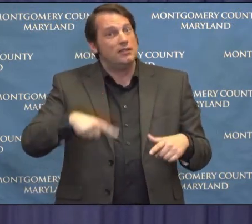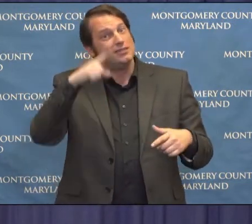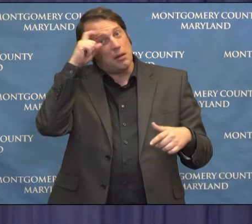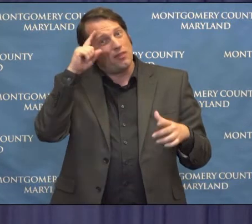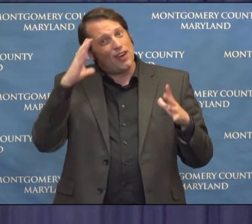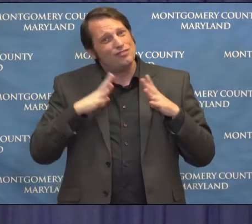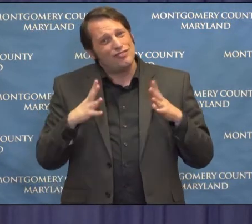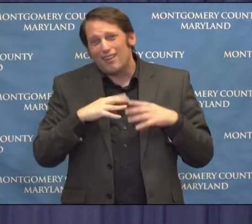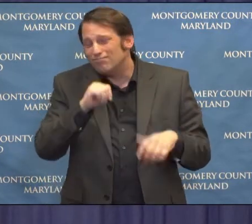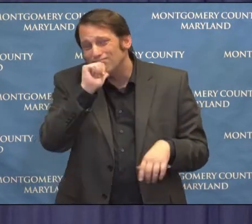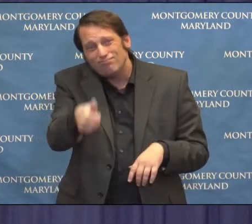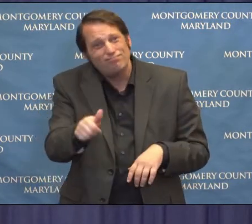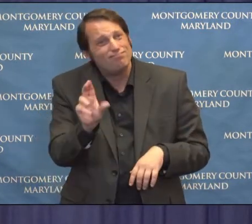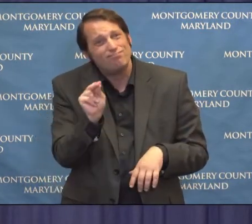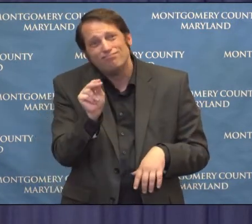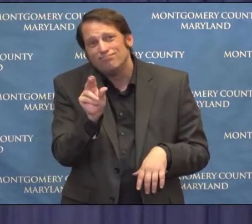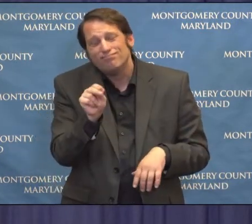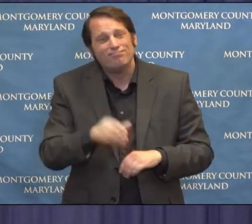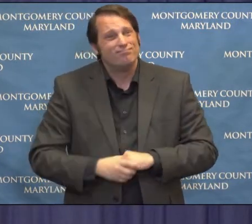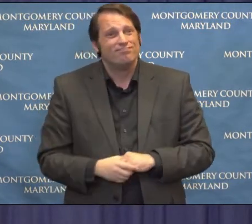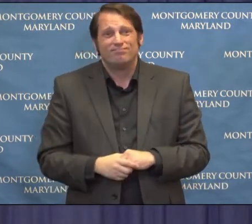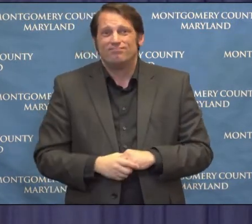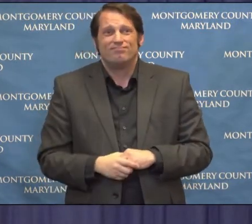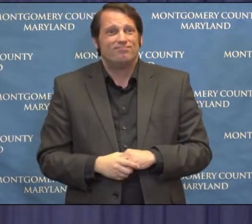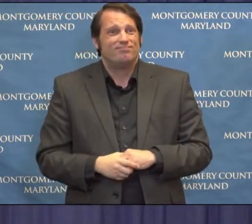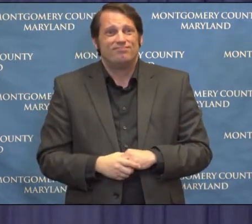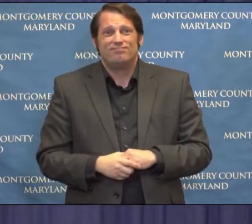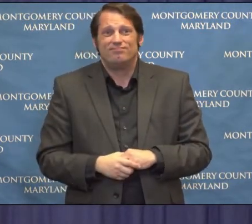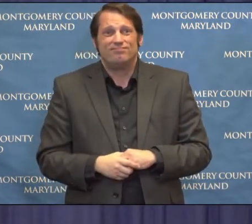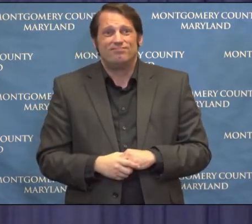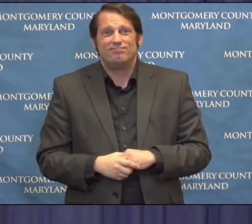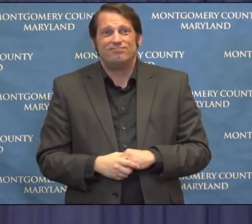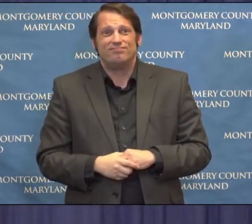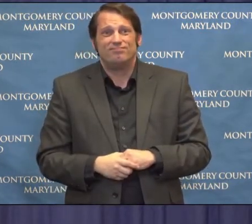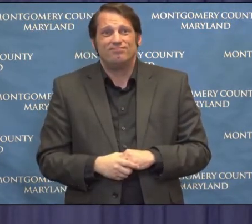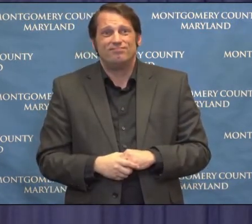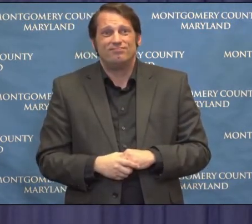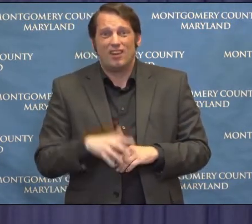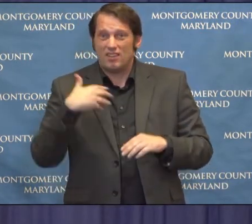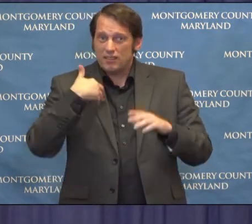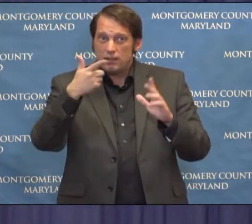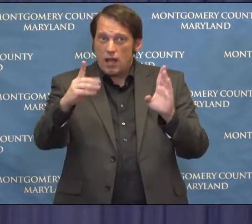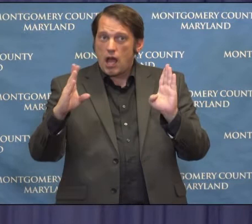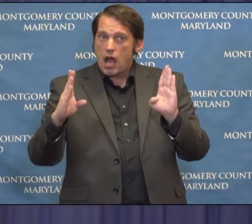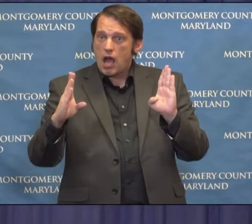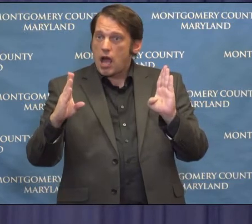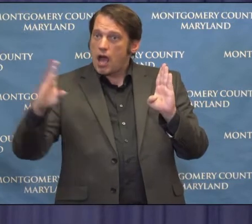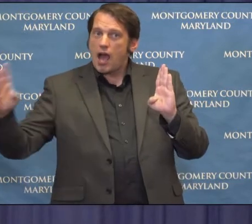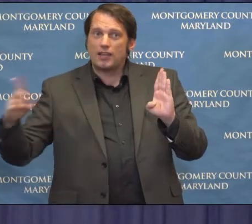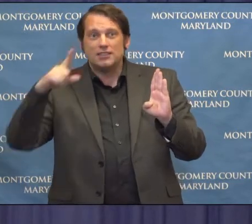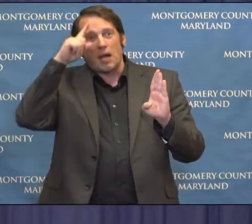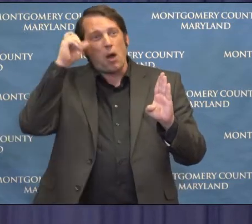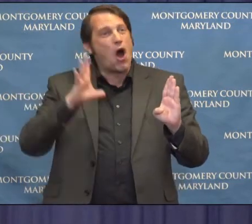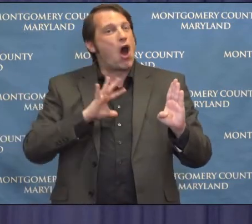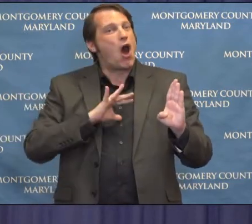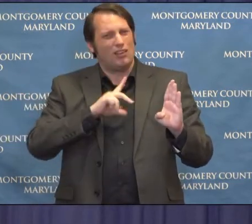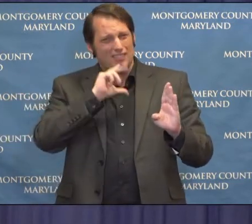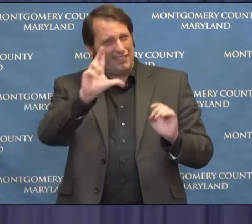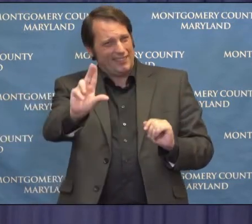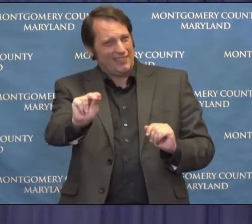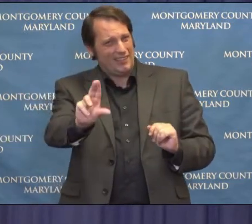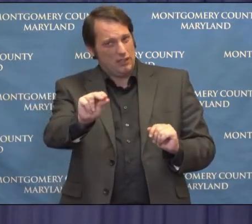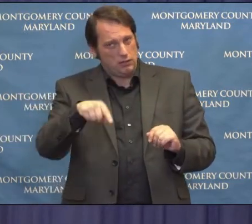asked me and you said, can I extend your summer vacation for a month, I'd raise my hand and say, yeah. This is hard. It's hard on